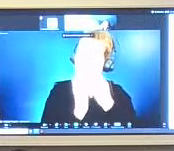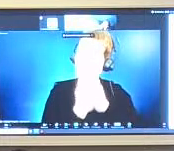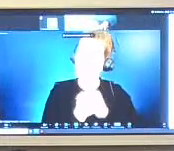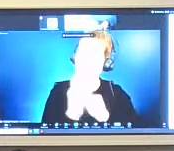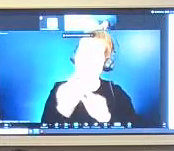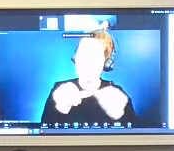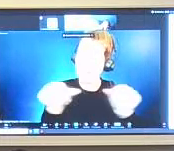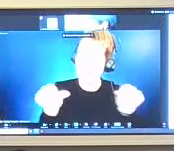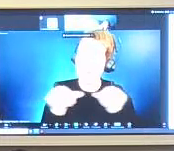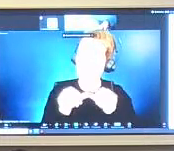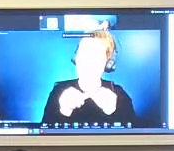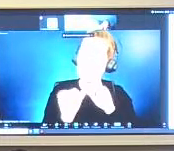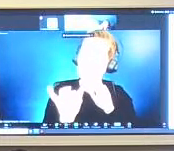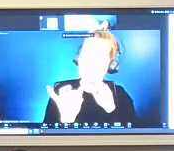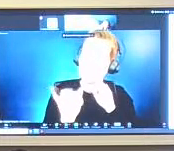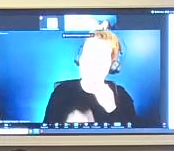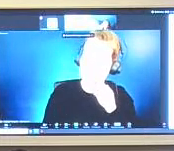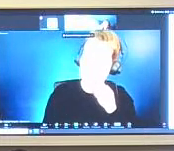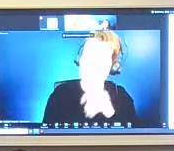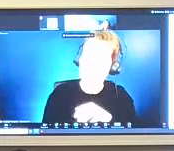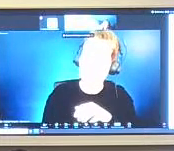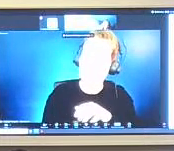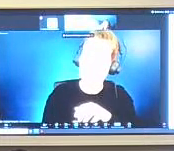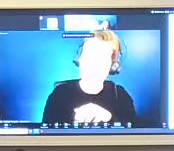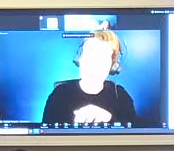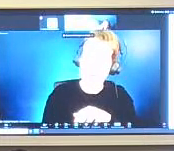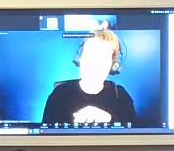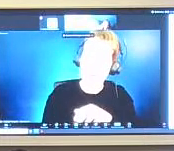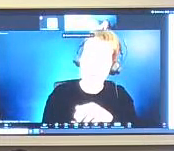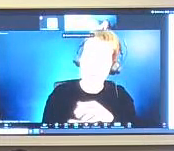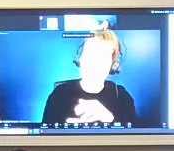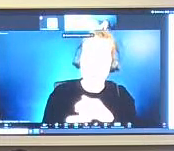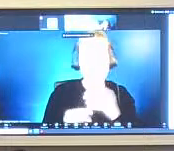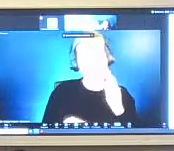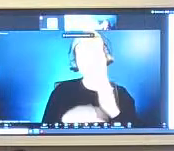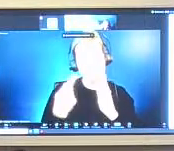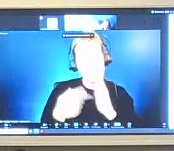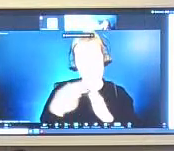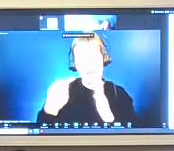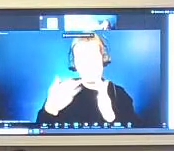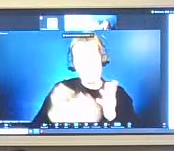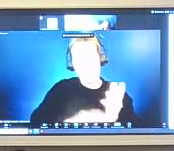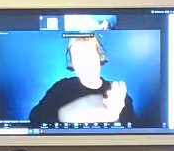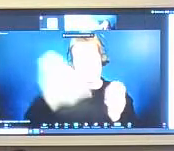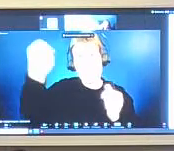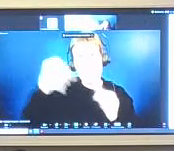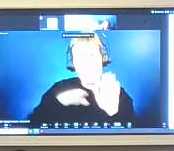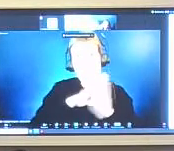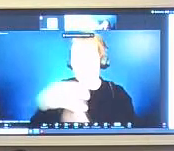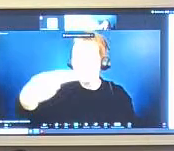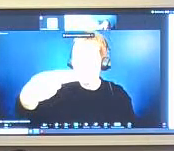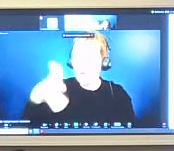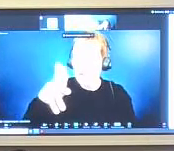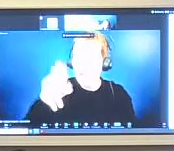I've seen people do that before. Husk repurposed my ramp. So,